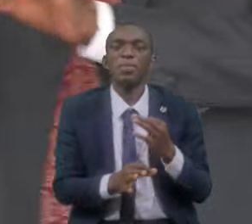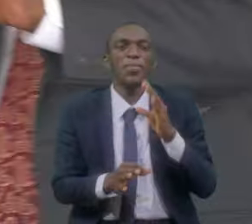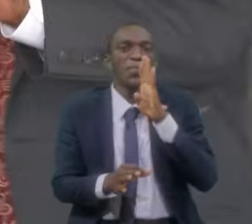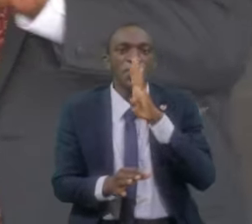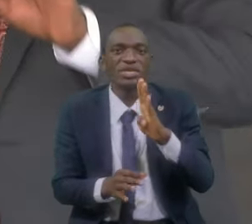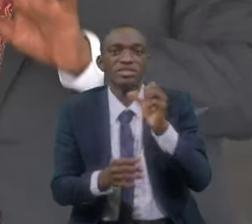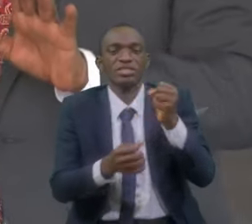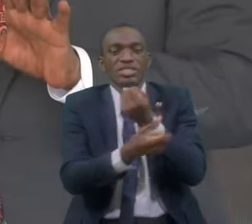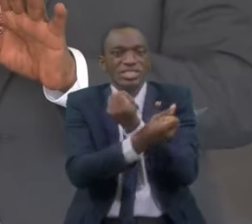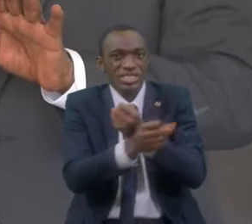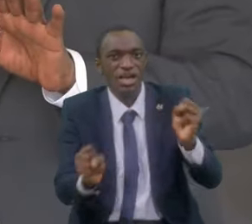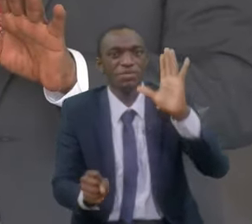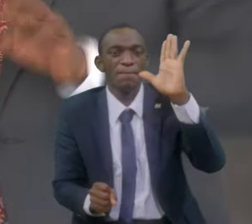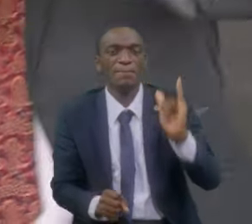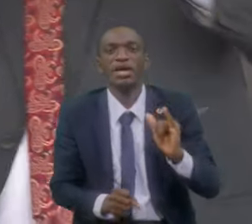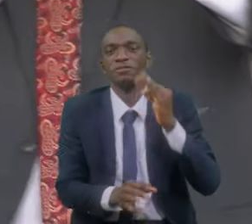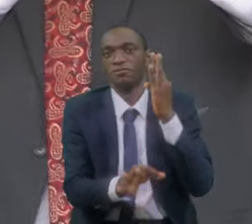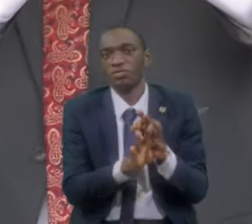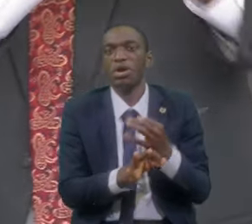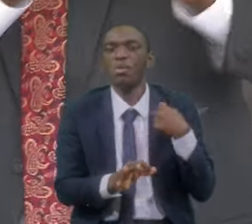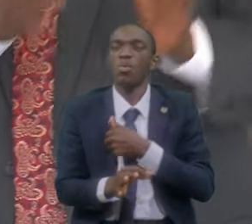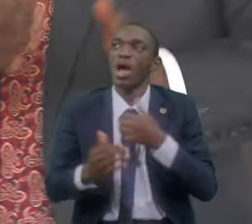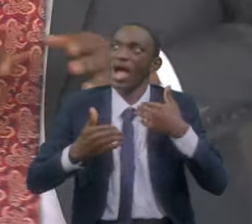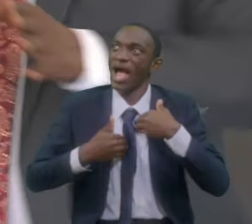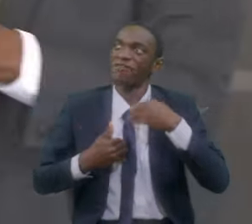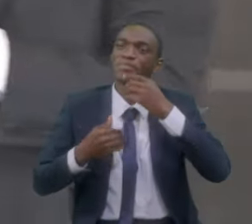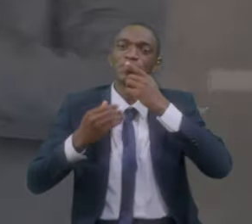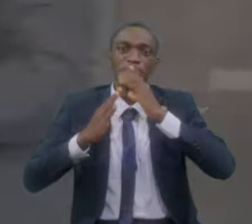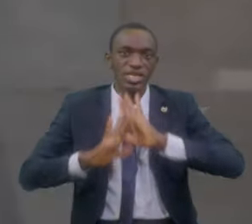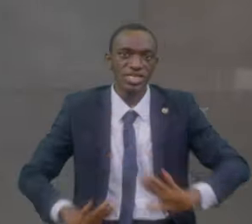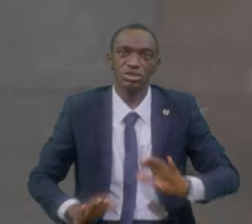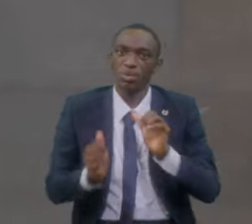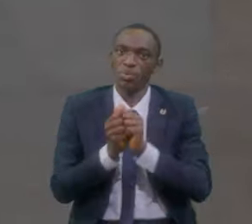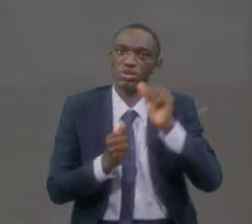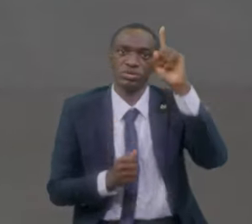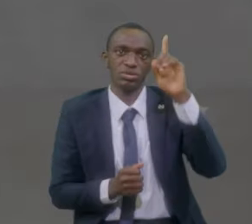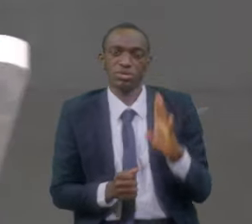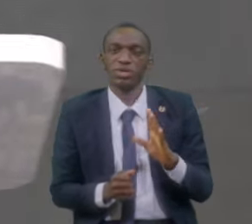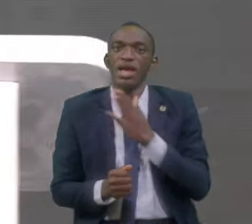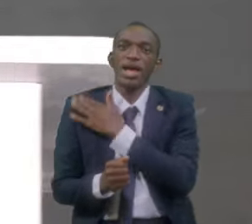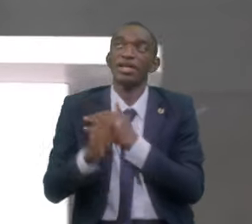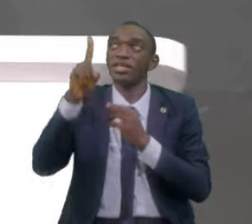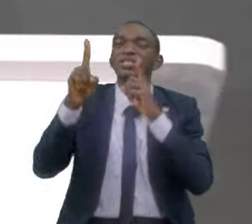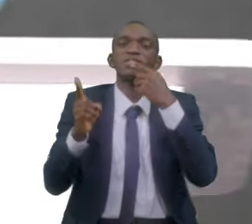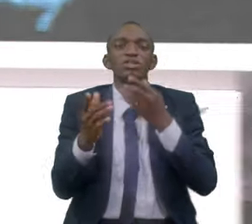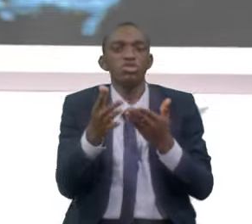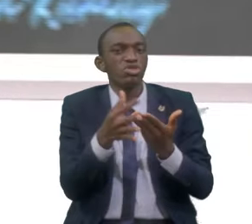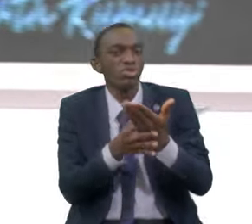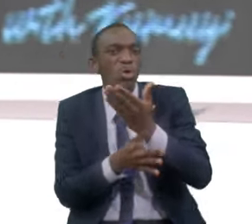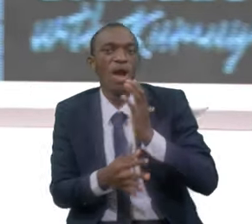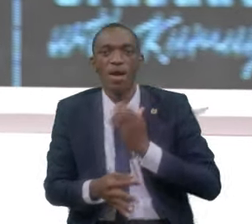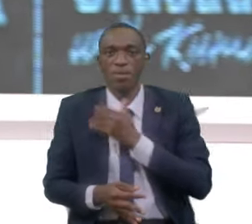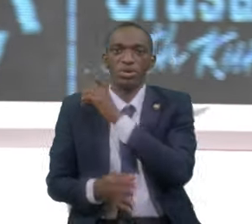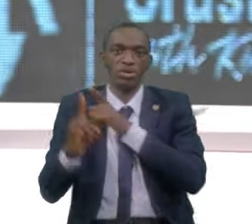have peace with God. And it says, it's through our Lord Jesus Christ.